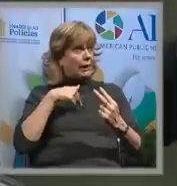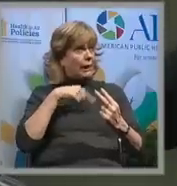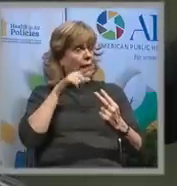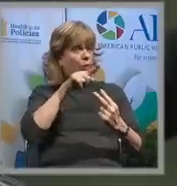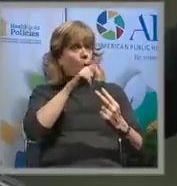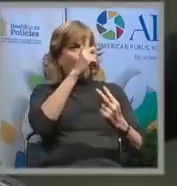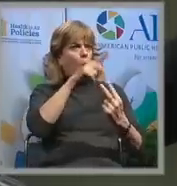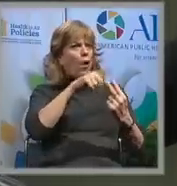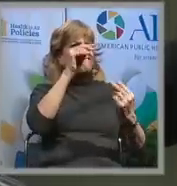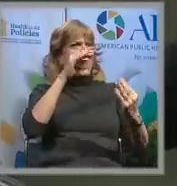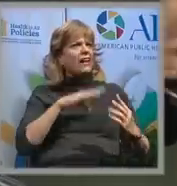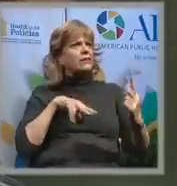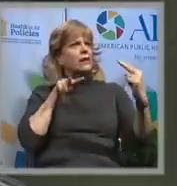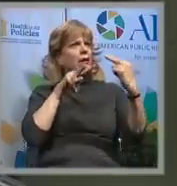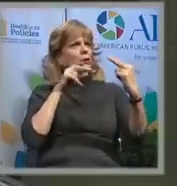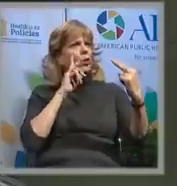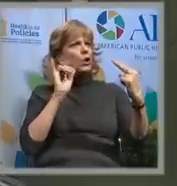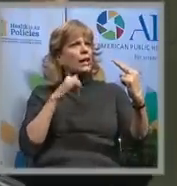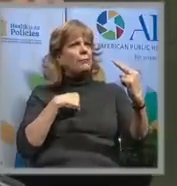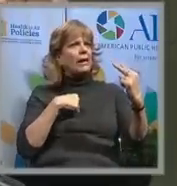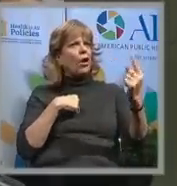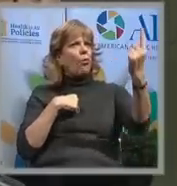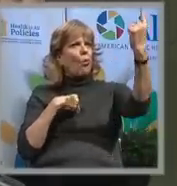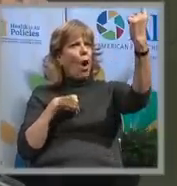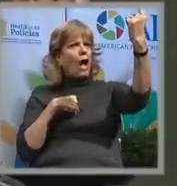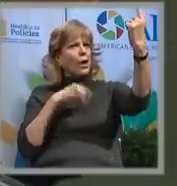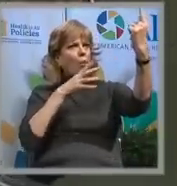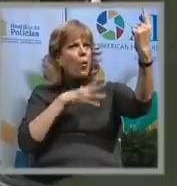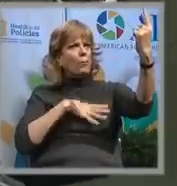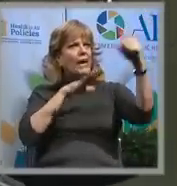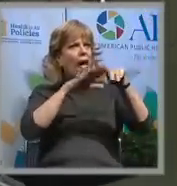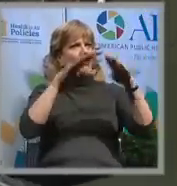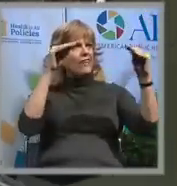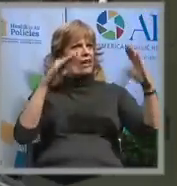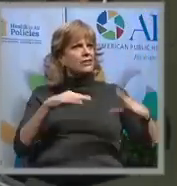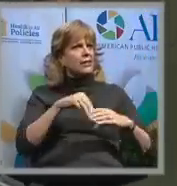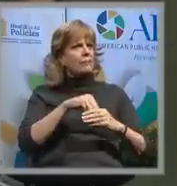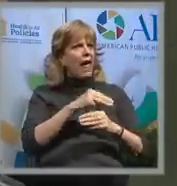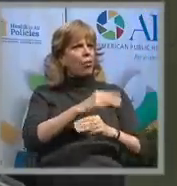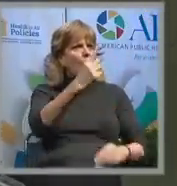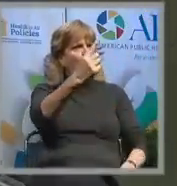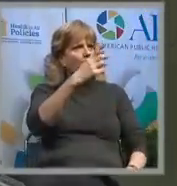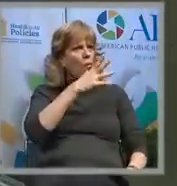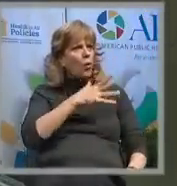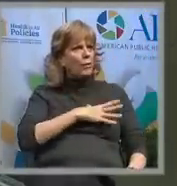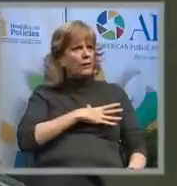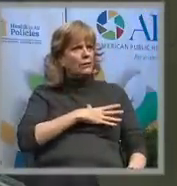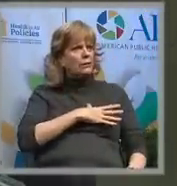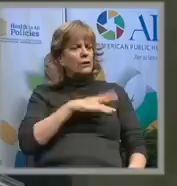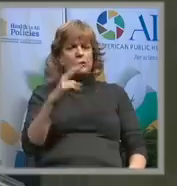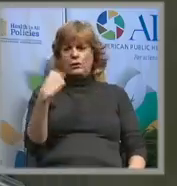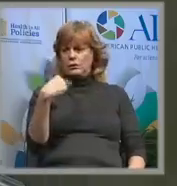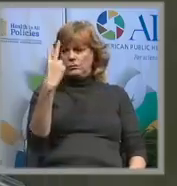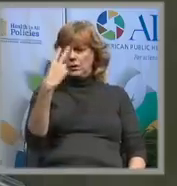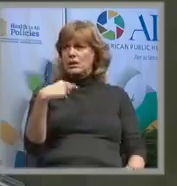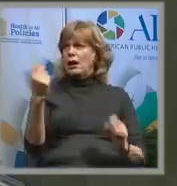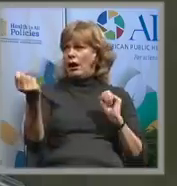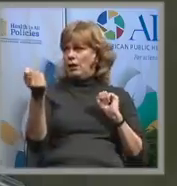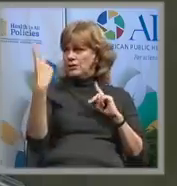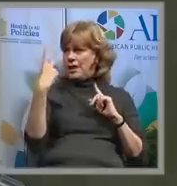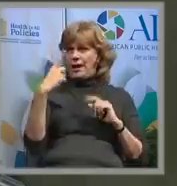without any faculty who looked like me, there was only one woman on the faculty in math. And she had a way of looking at me that said, I